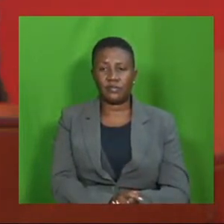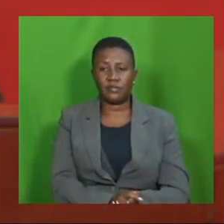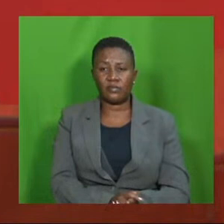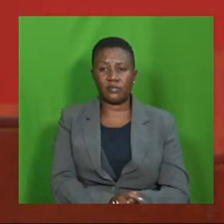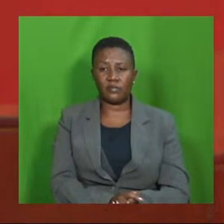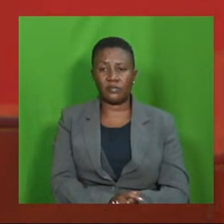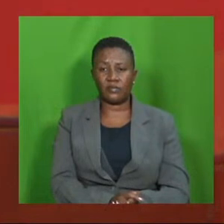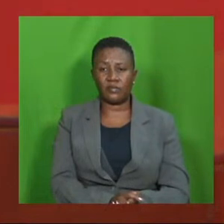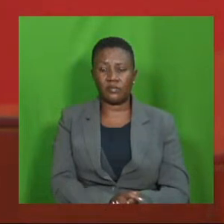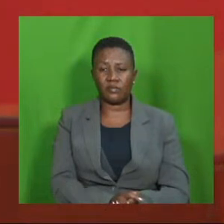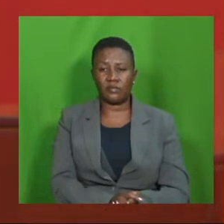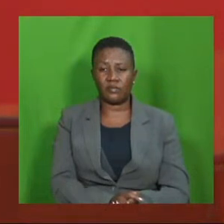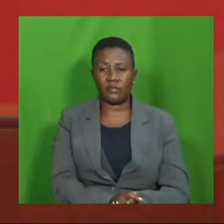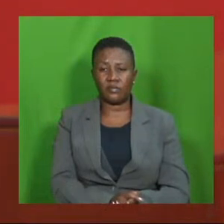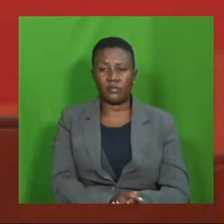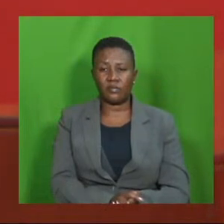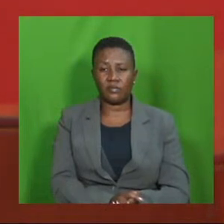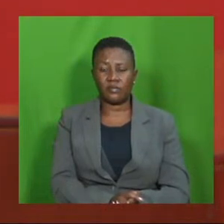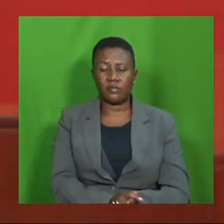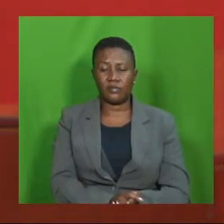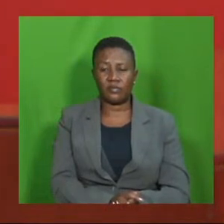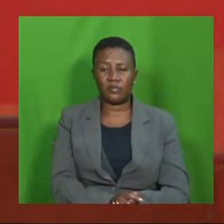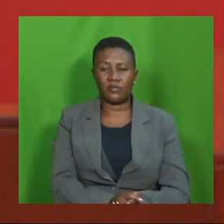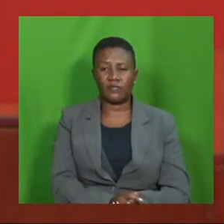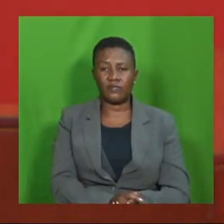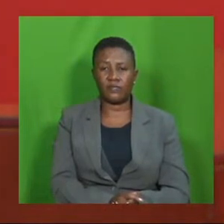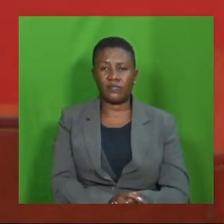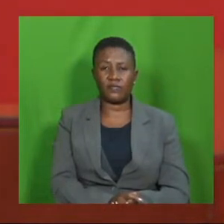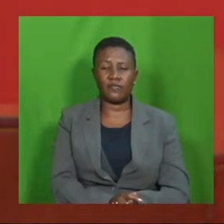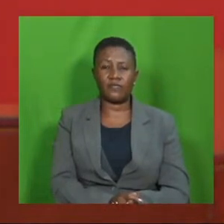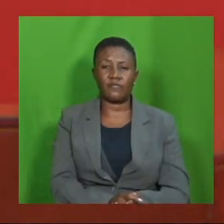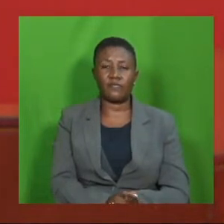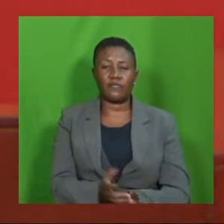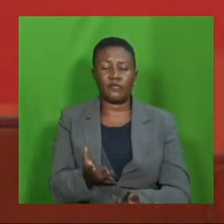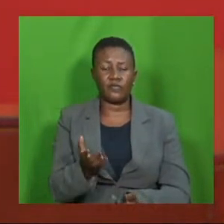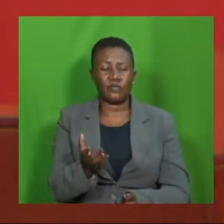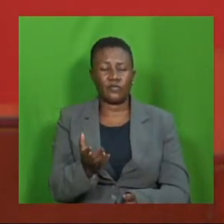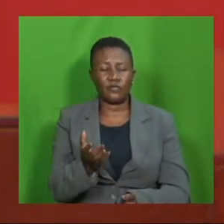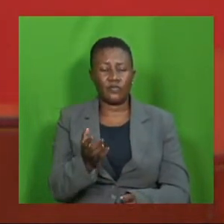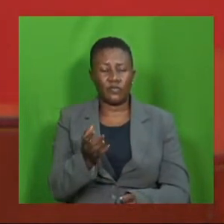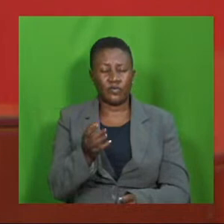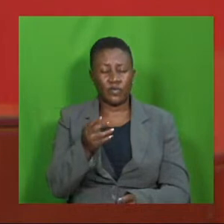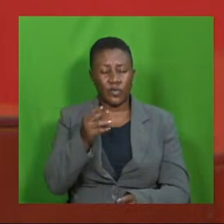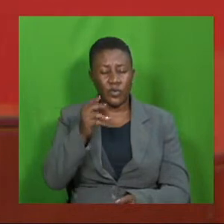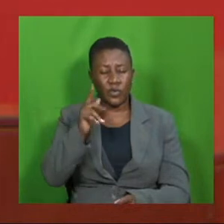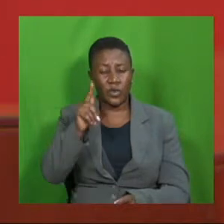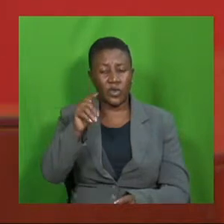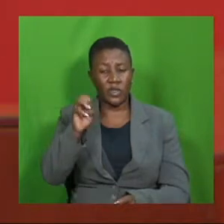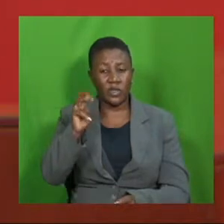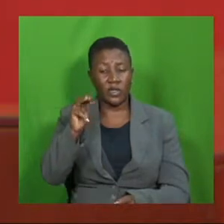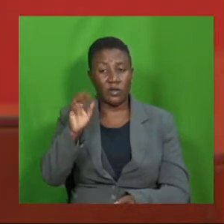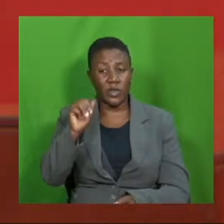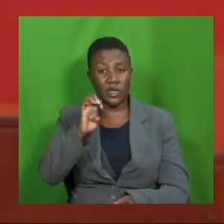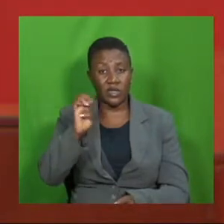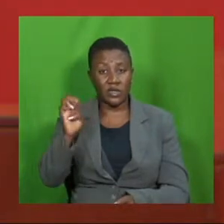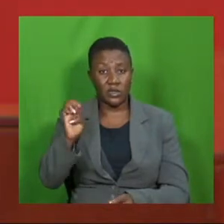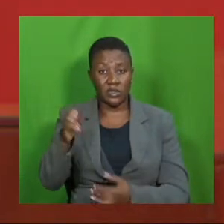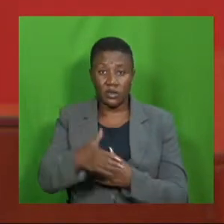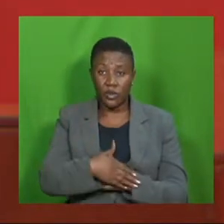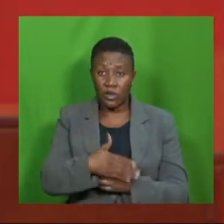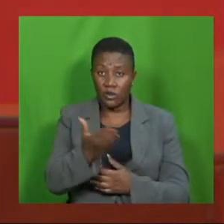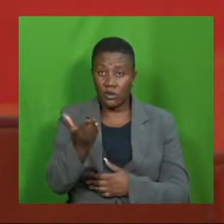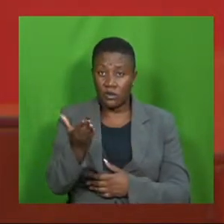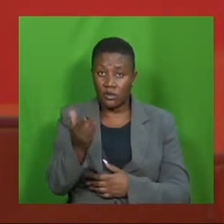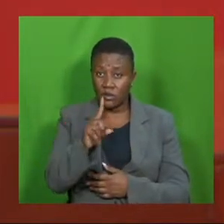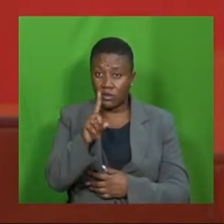You have had an opportunity already. Has Honorable Member for Tema East come back? Is he in the chamber